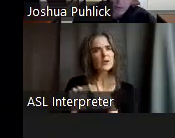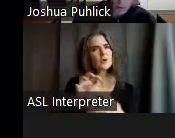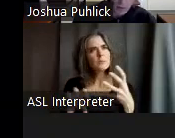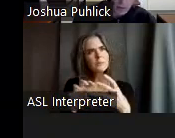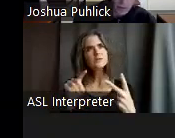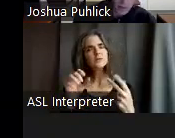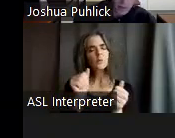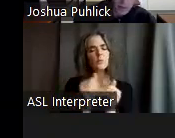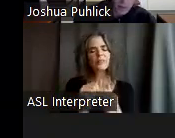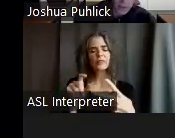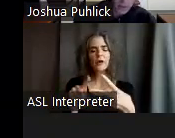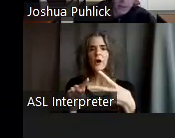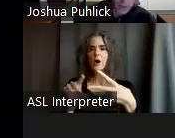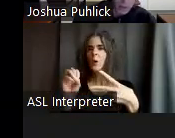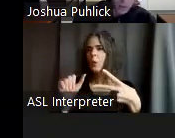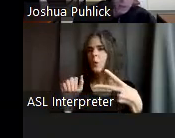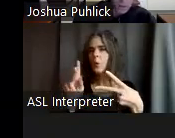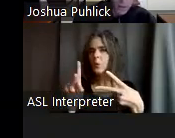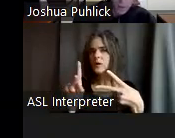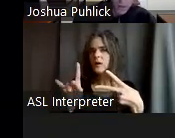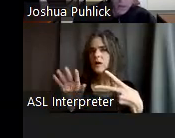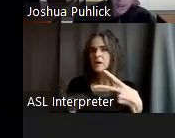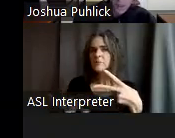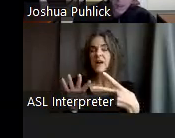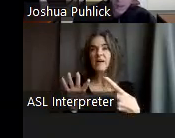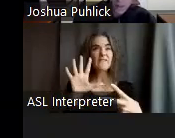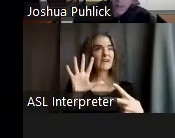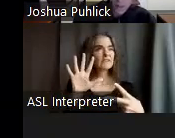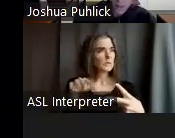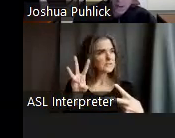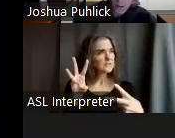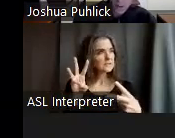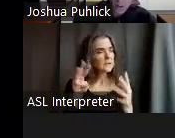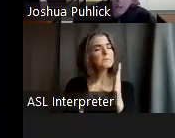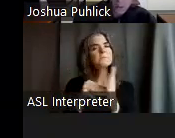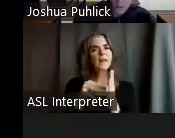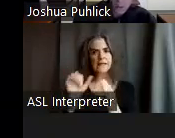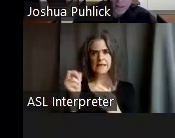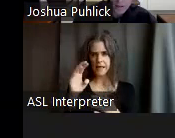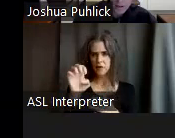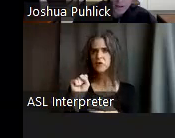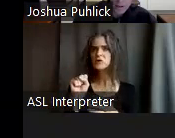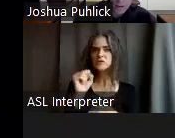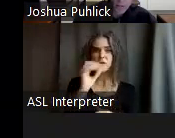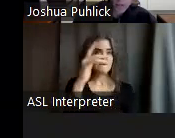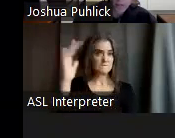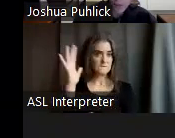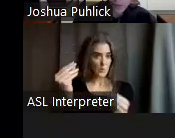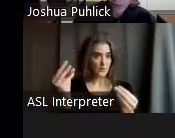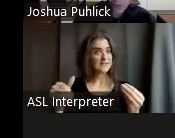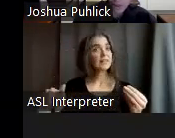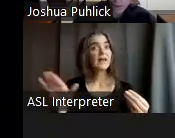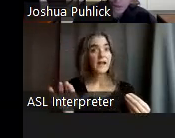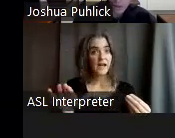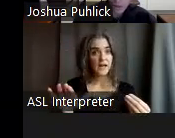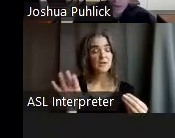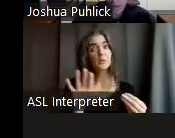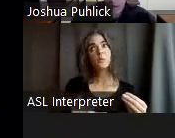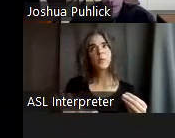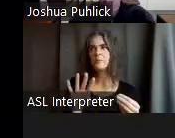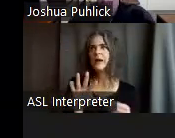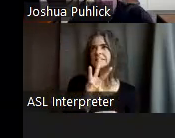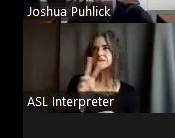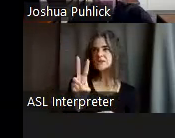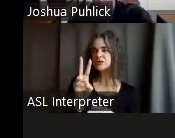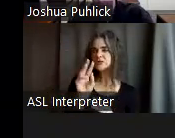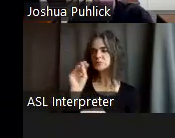oak occupy about 5.6 million acres of forest land, with about 62% of